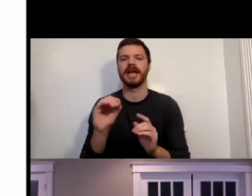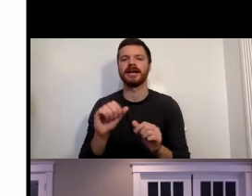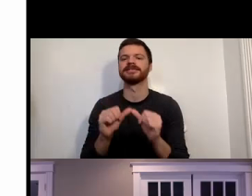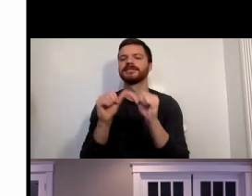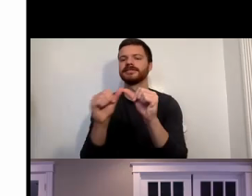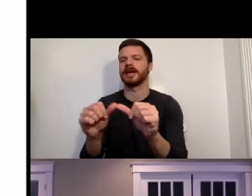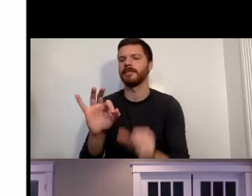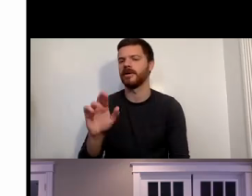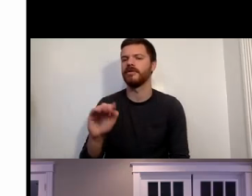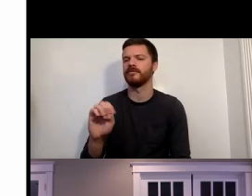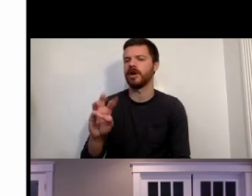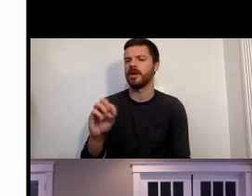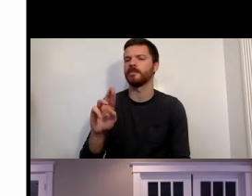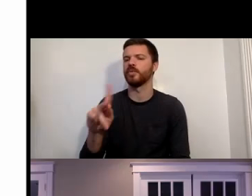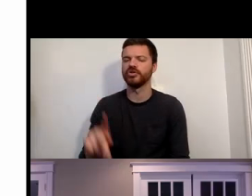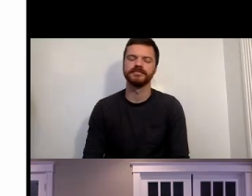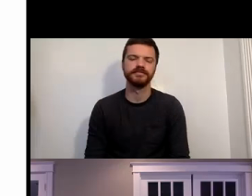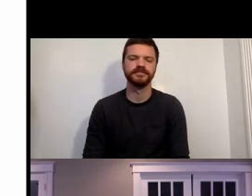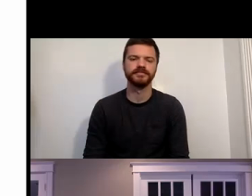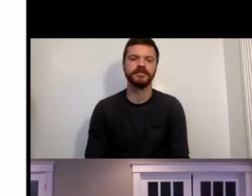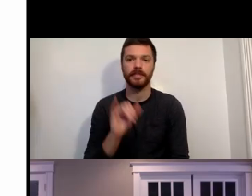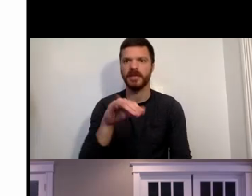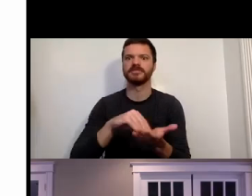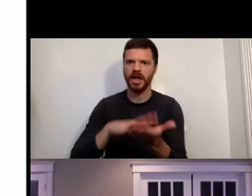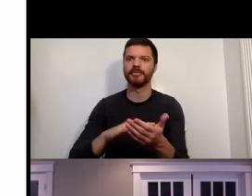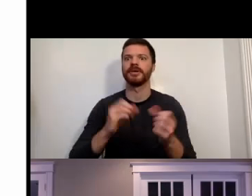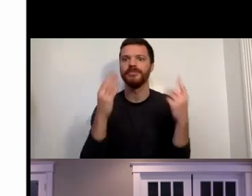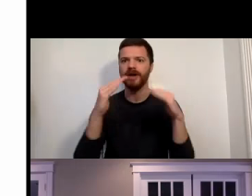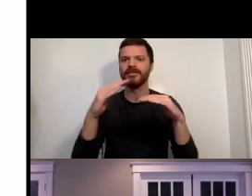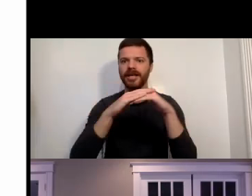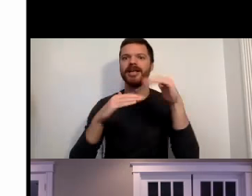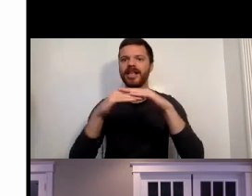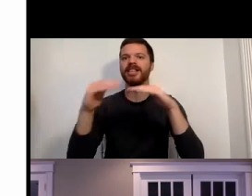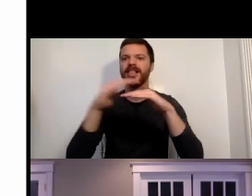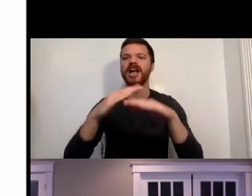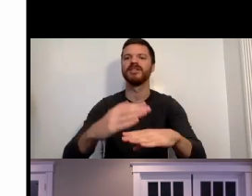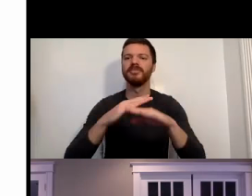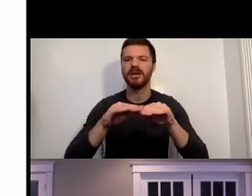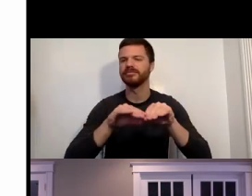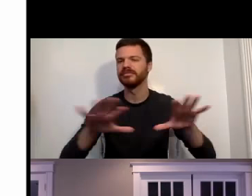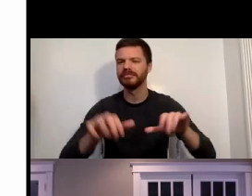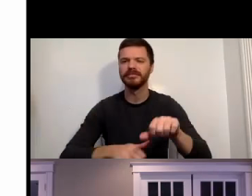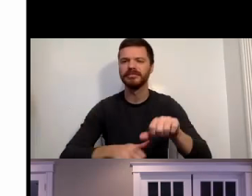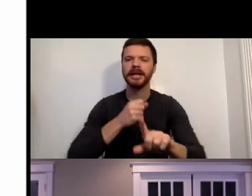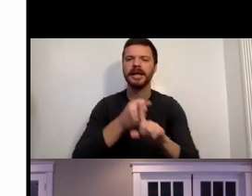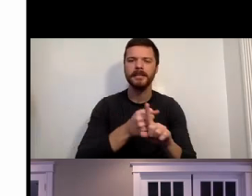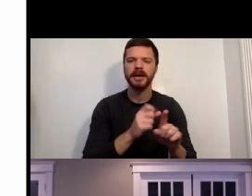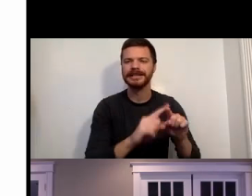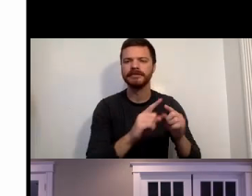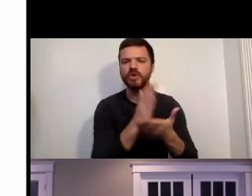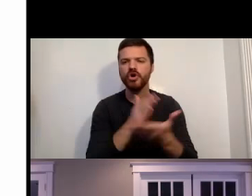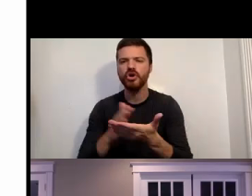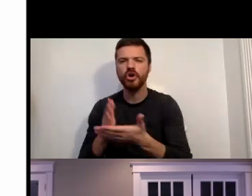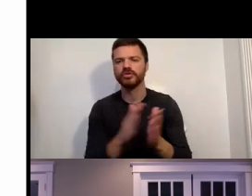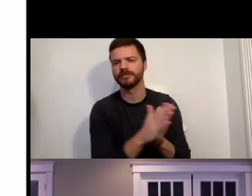that really documented multi-level barriers, again, that really stretch across phases of implementation. The other thing to point out here is